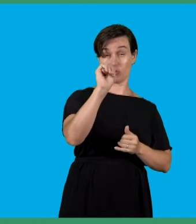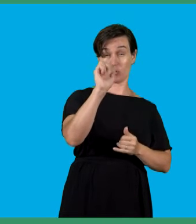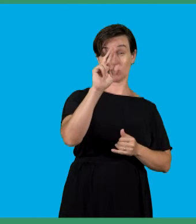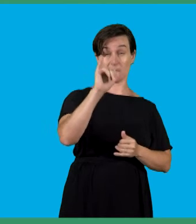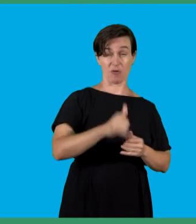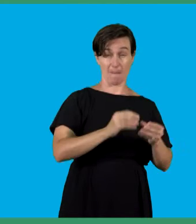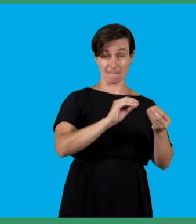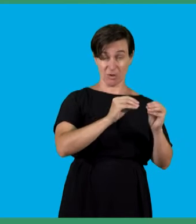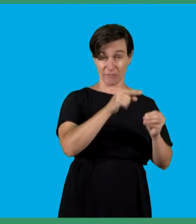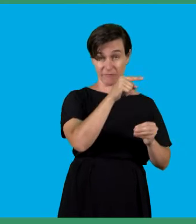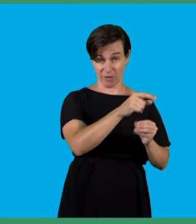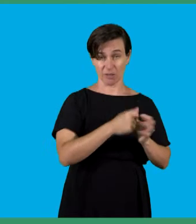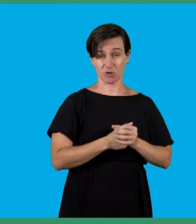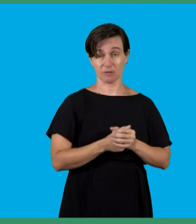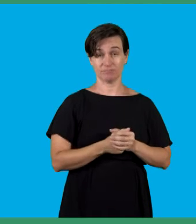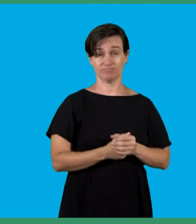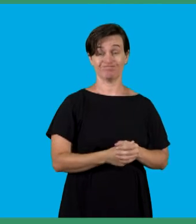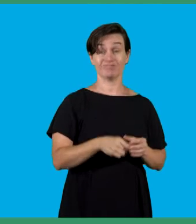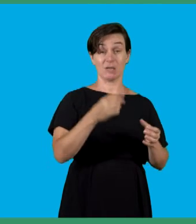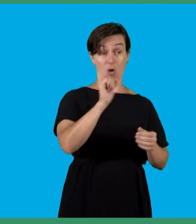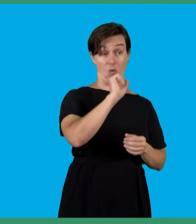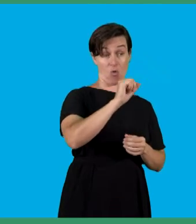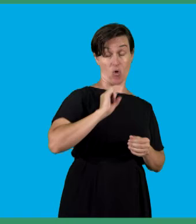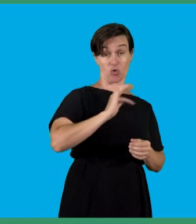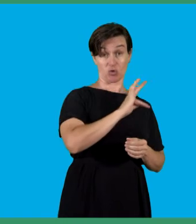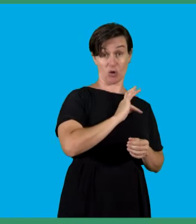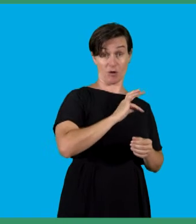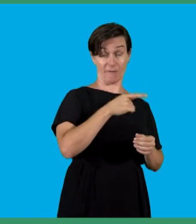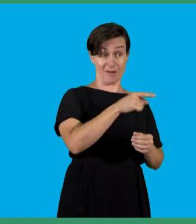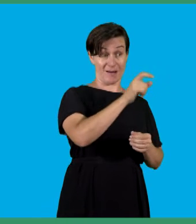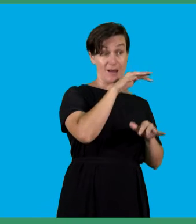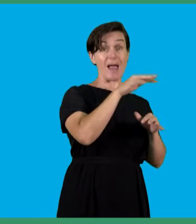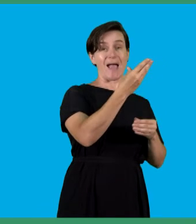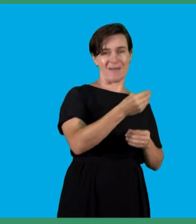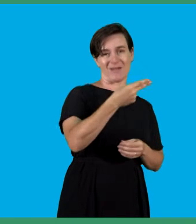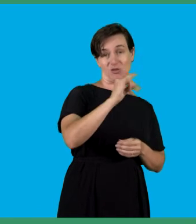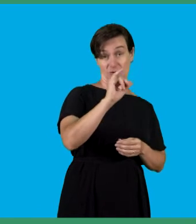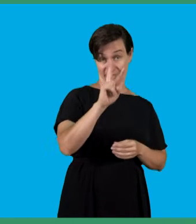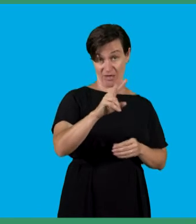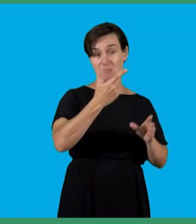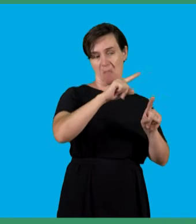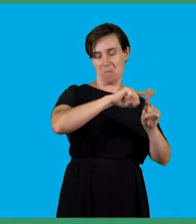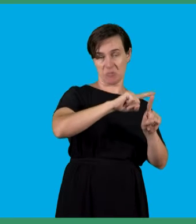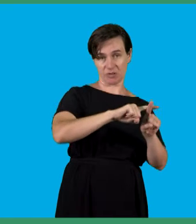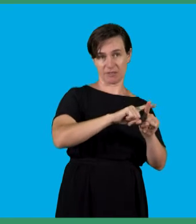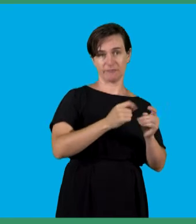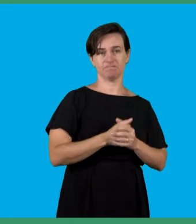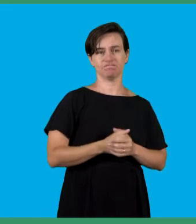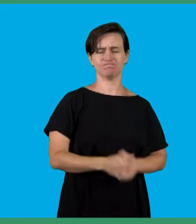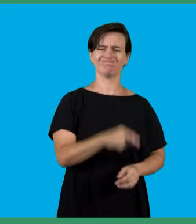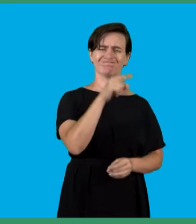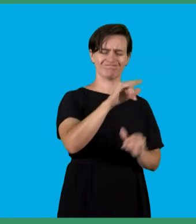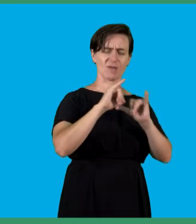Manufacturers RM. Some of the employees at Rosemary Manufacturers are HIV positive.